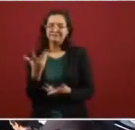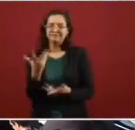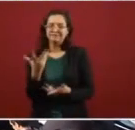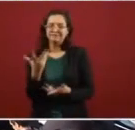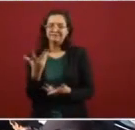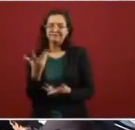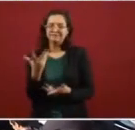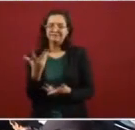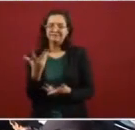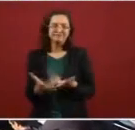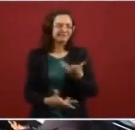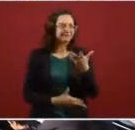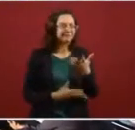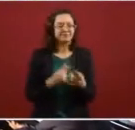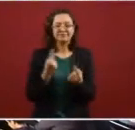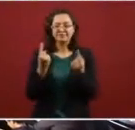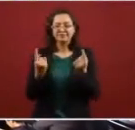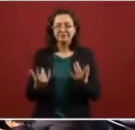For us.